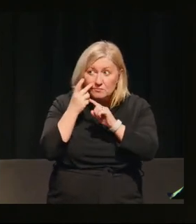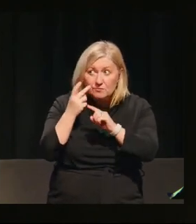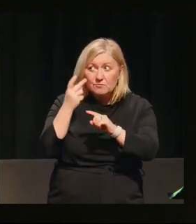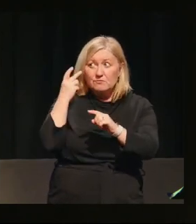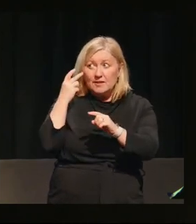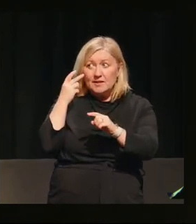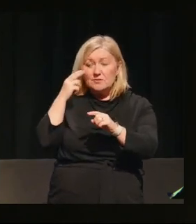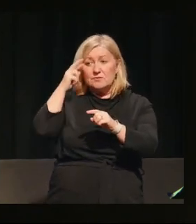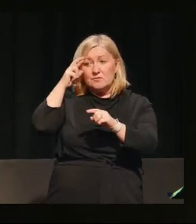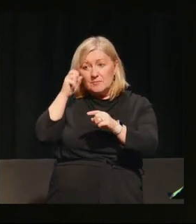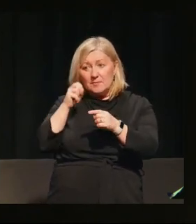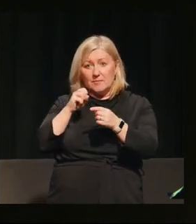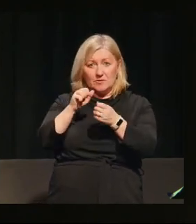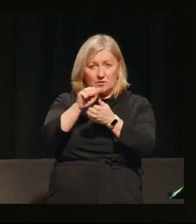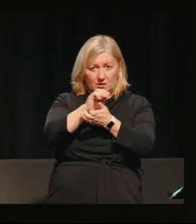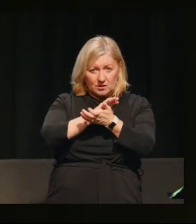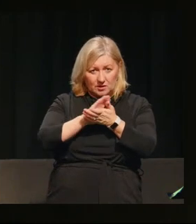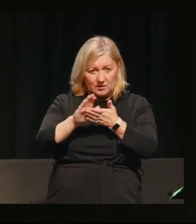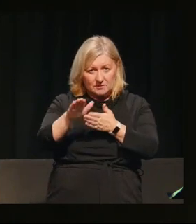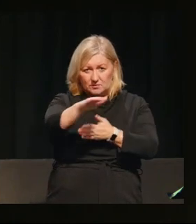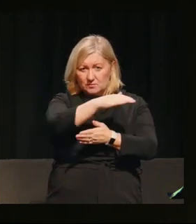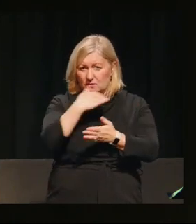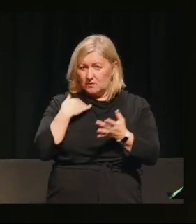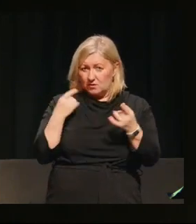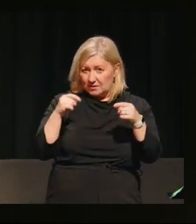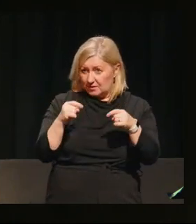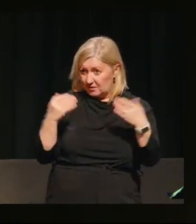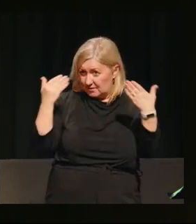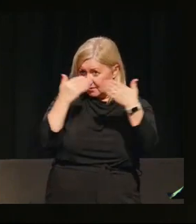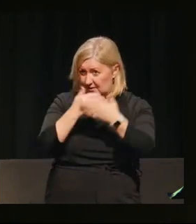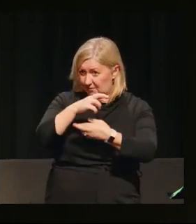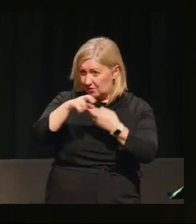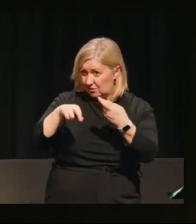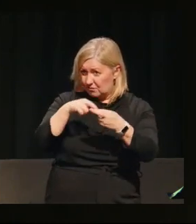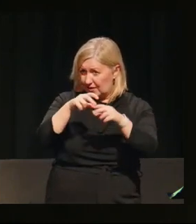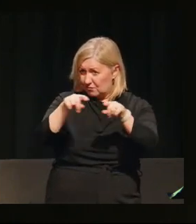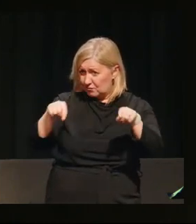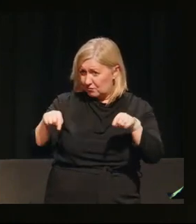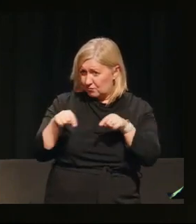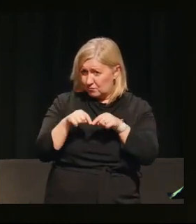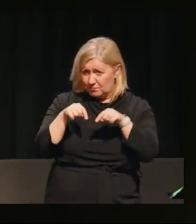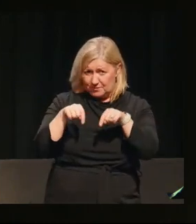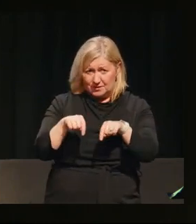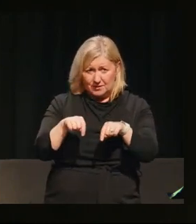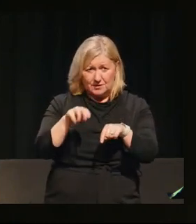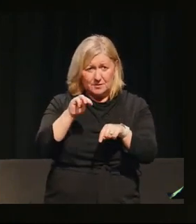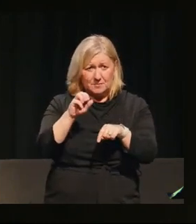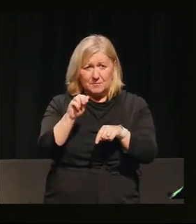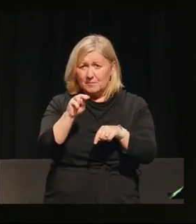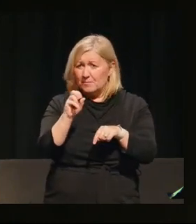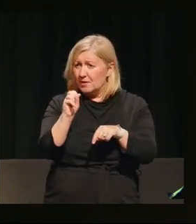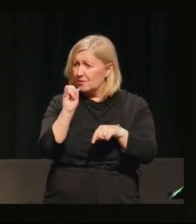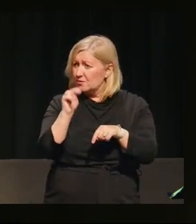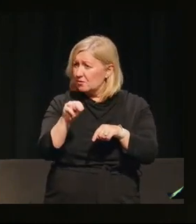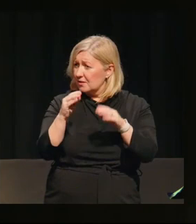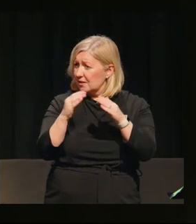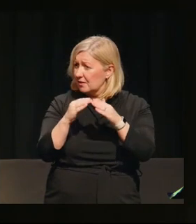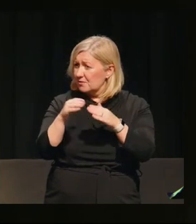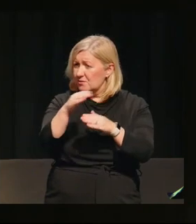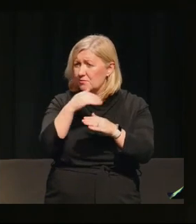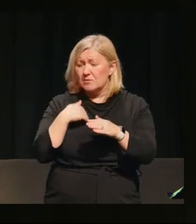we gather here this evening in the Round Room in the Mansion House, we remember the unspeakable atrocities that took place 75 years